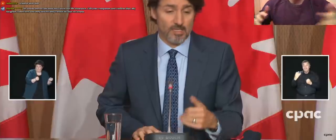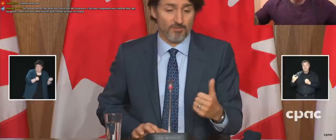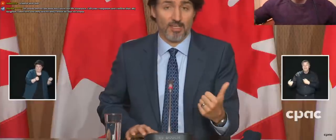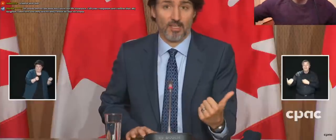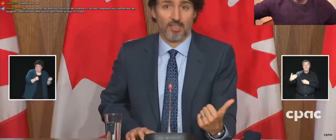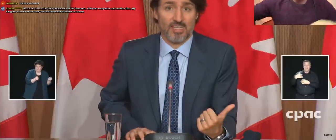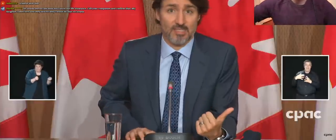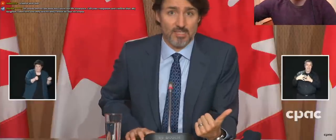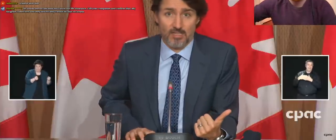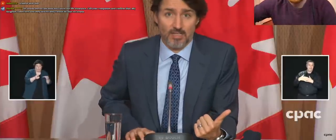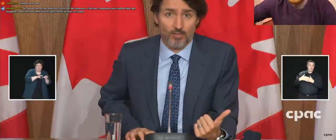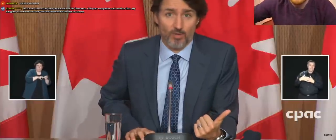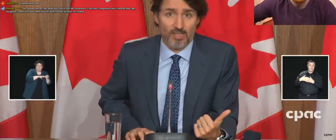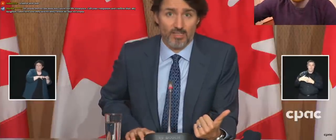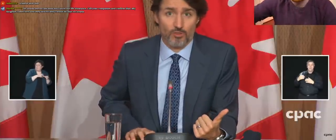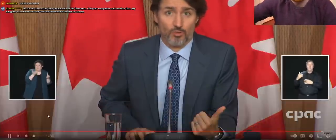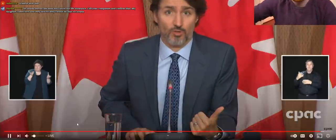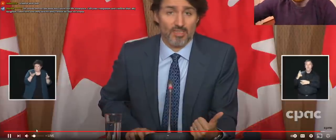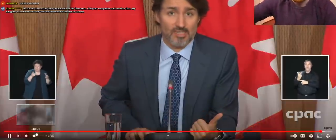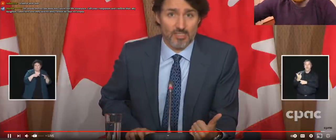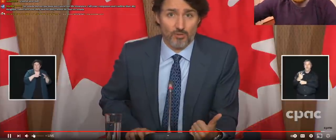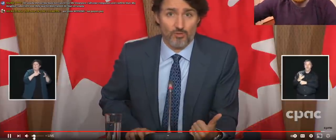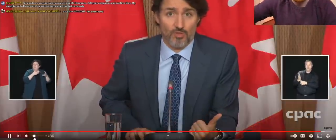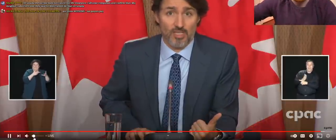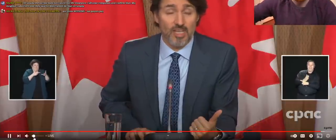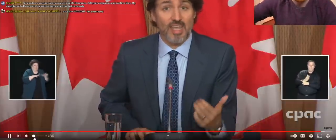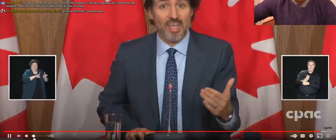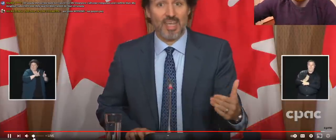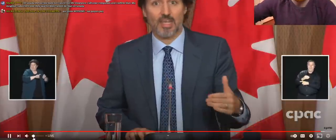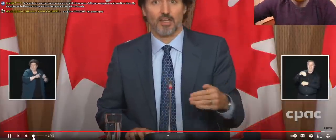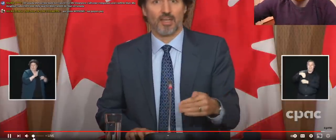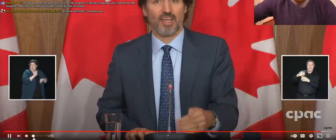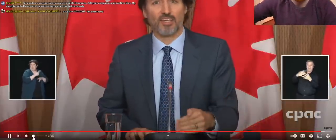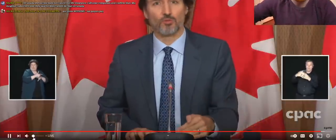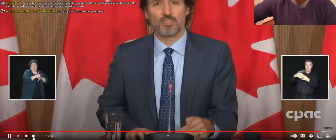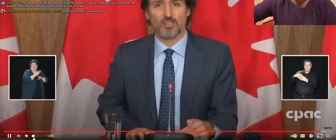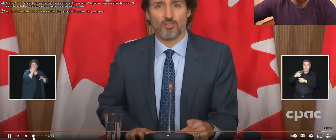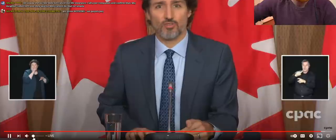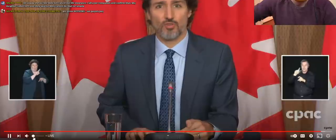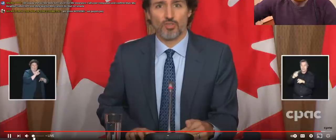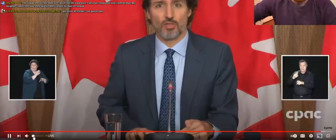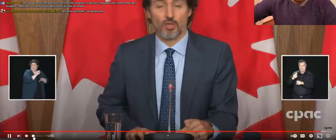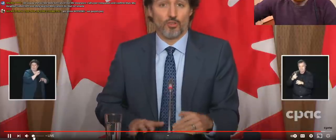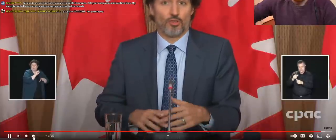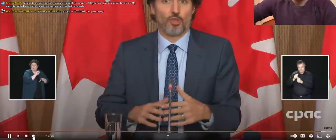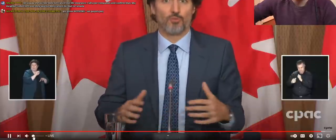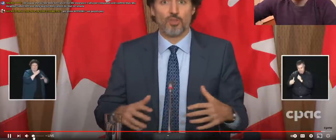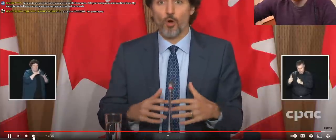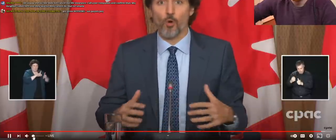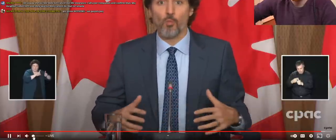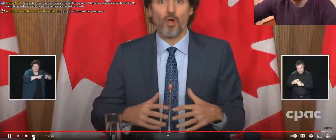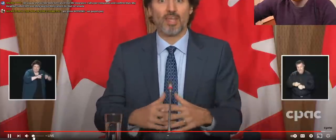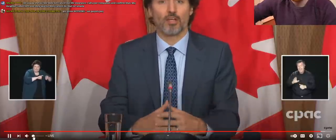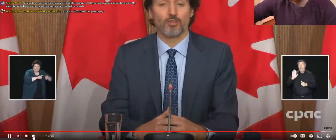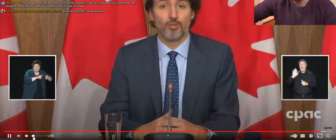government to extend this tax filing deadline, but Diane Leboutier of the CRA said nope.